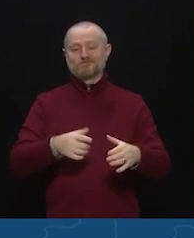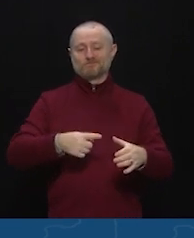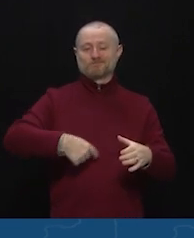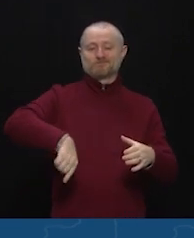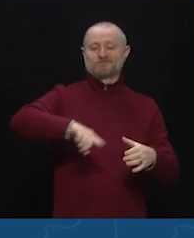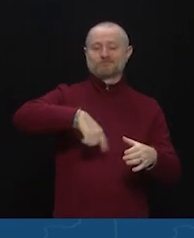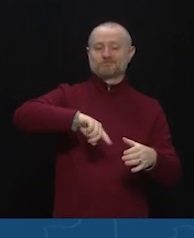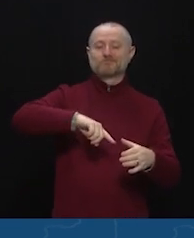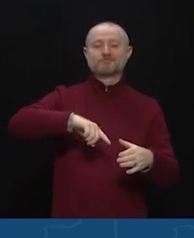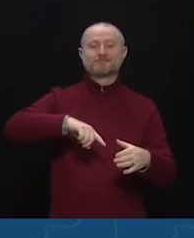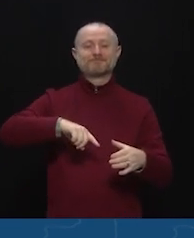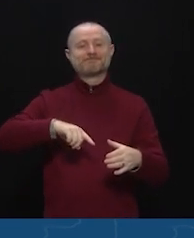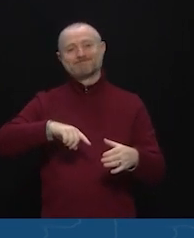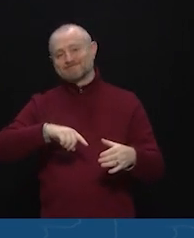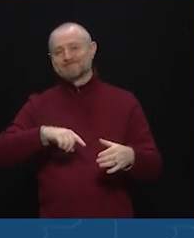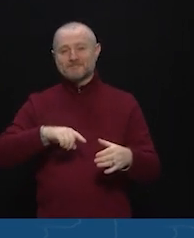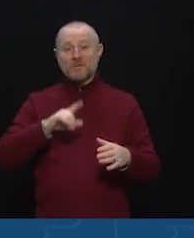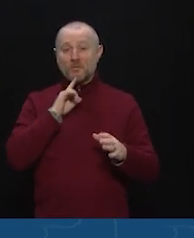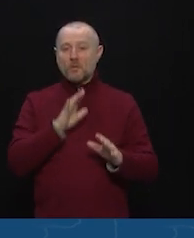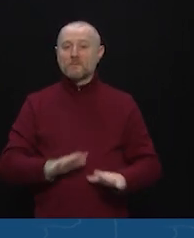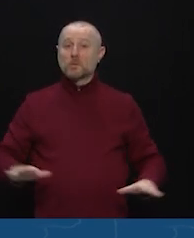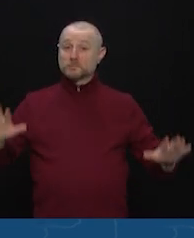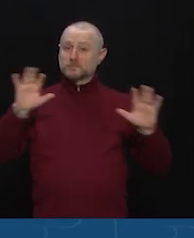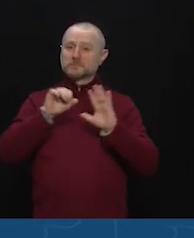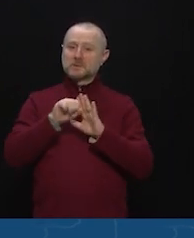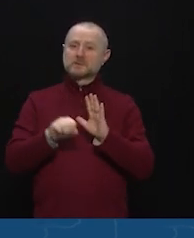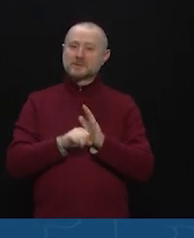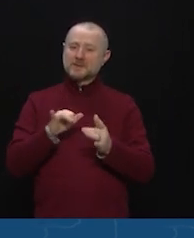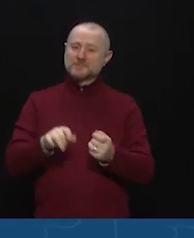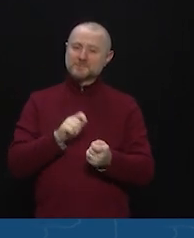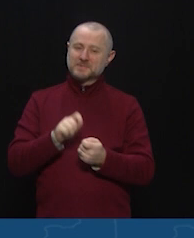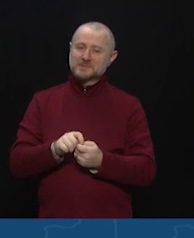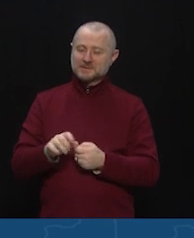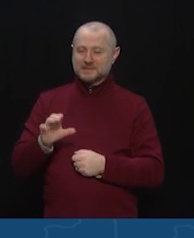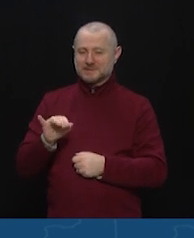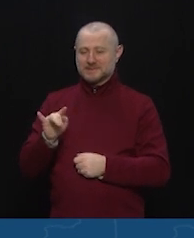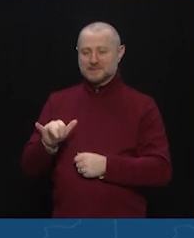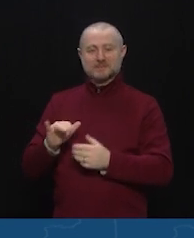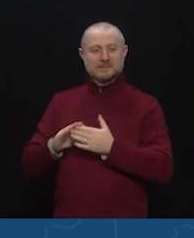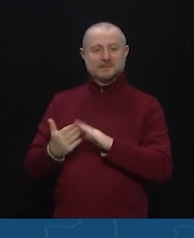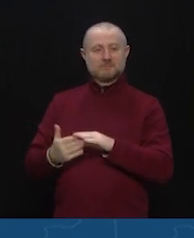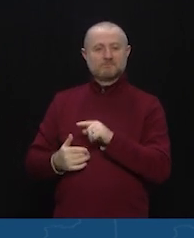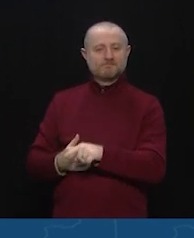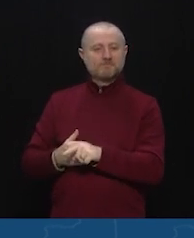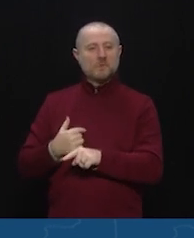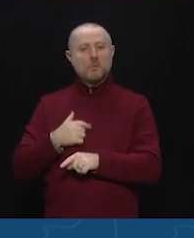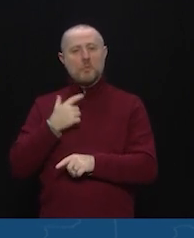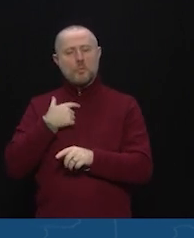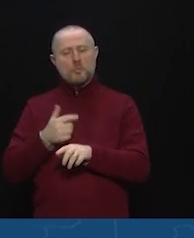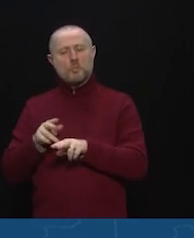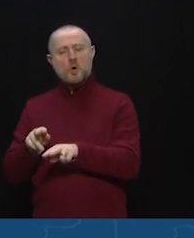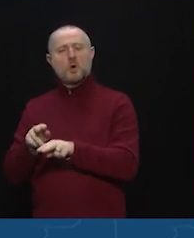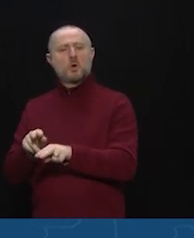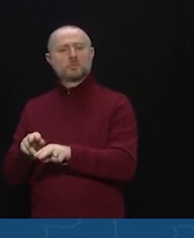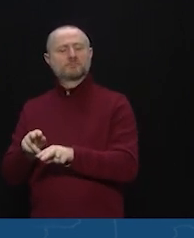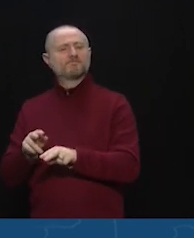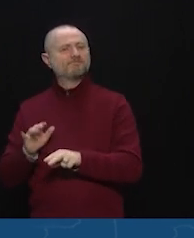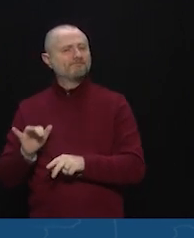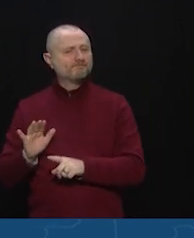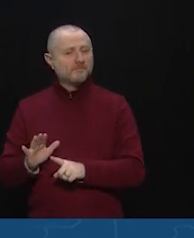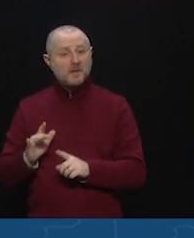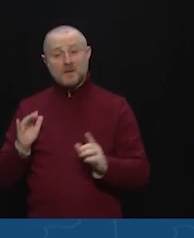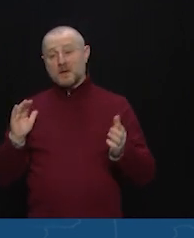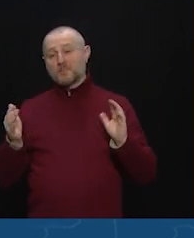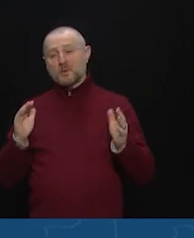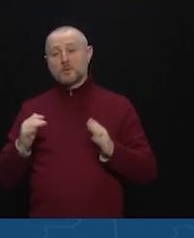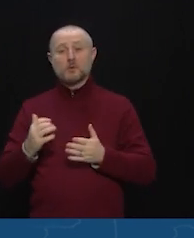to across the state, but in the downstate region particularly, so we're watching those. This is in contrast to the wage growth